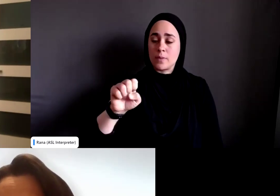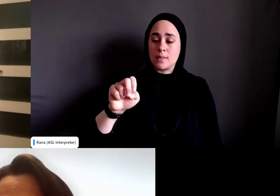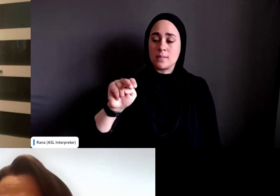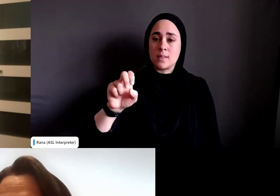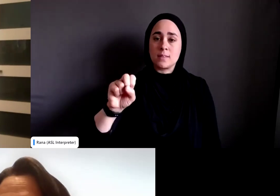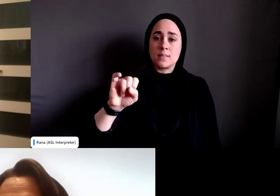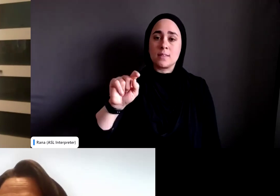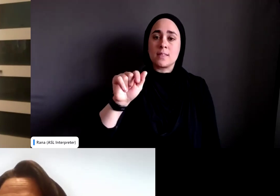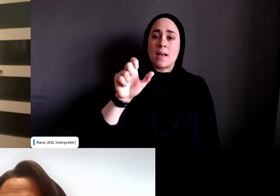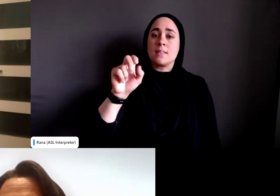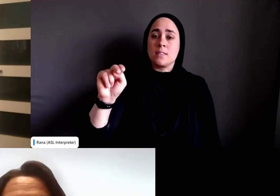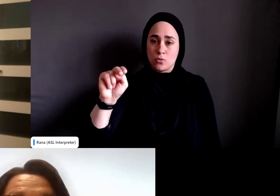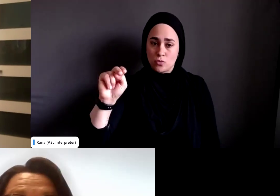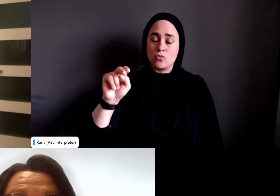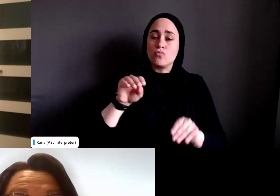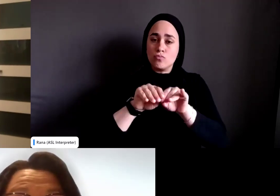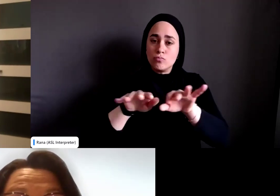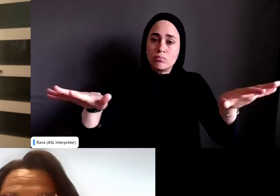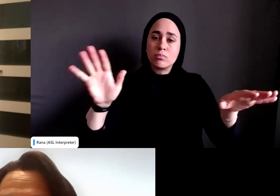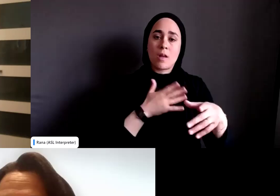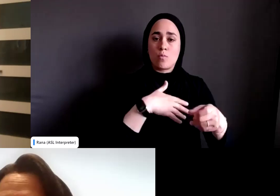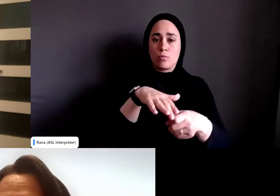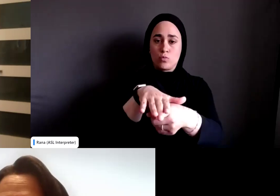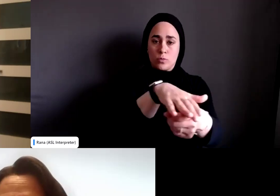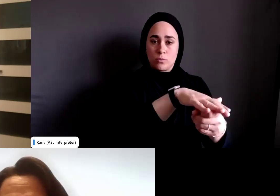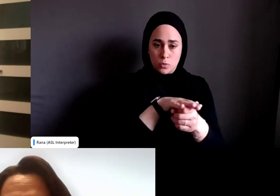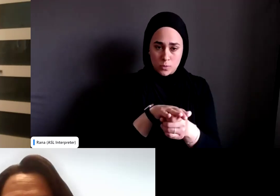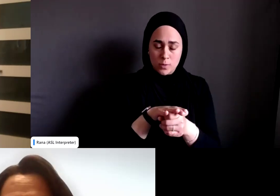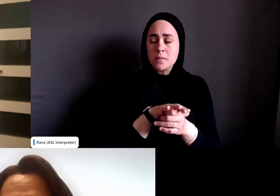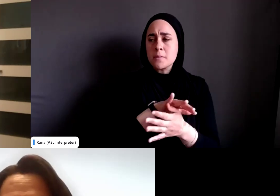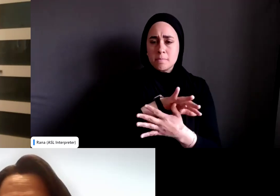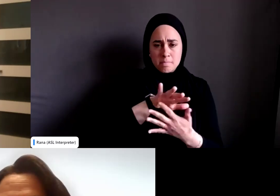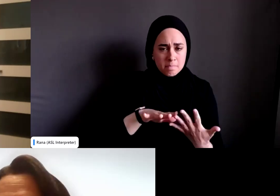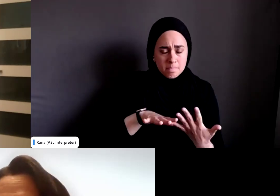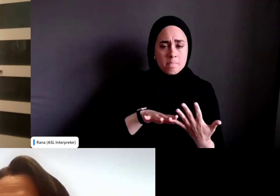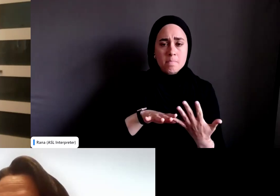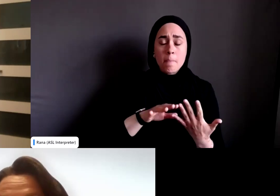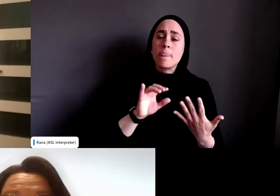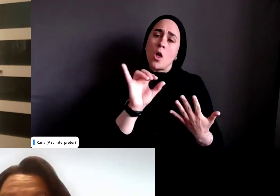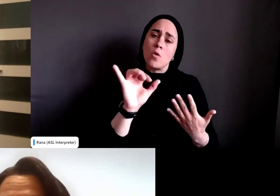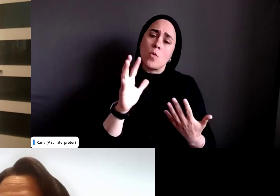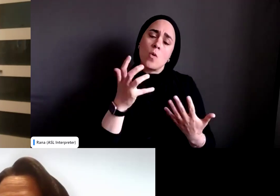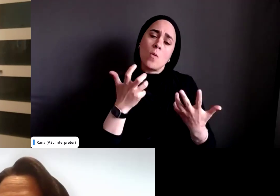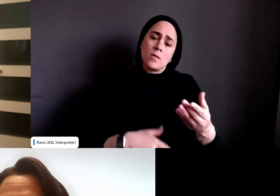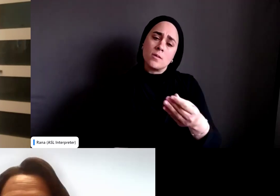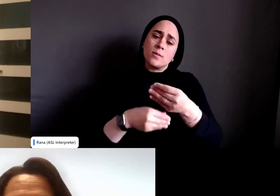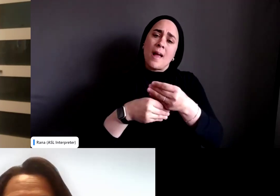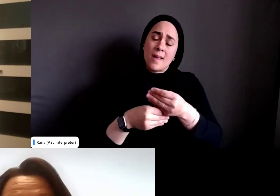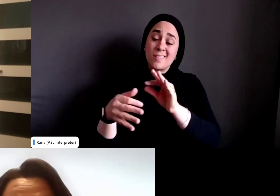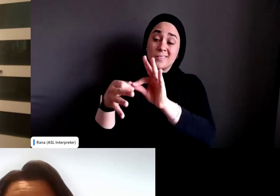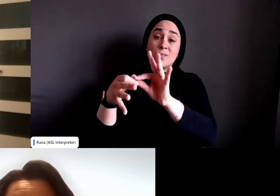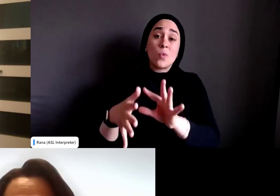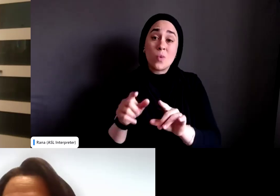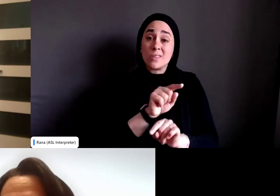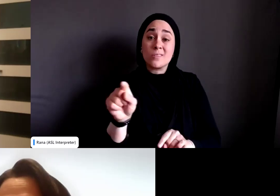throughout the regions. So I've talked to you about the different measures, but I want to speak to the importance of these coordinators because it